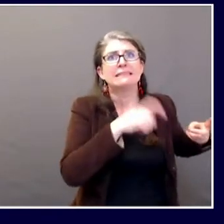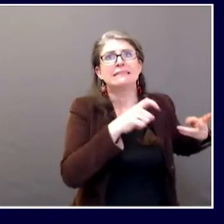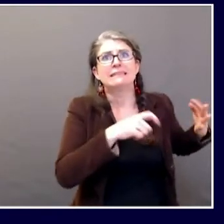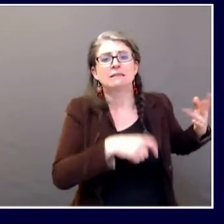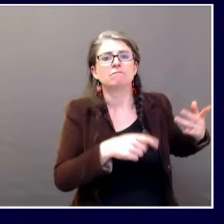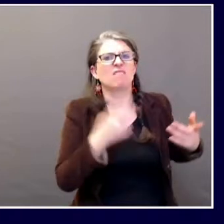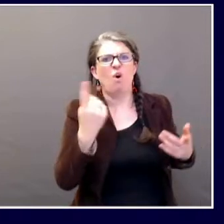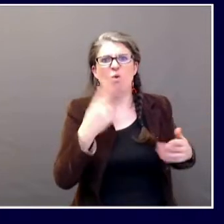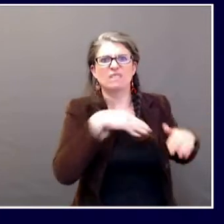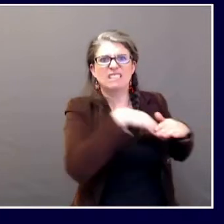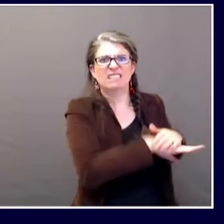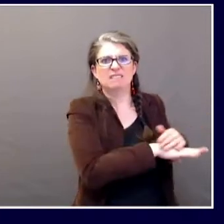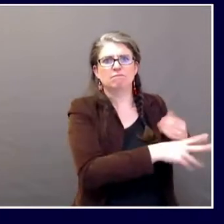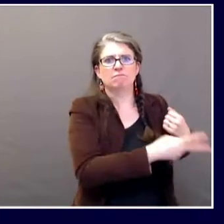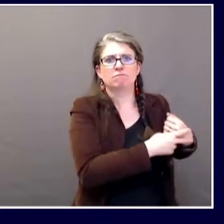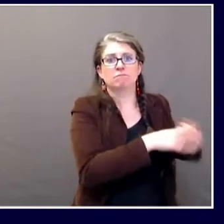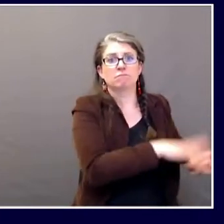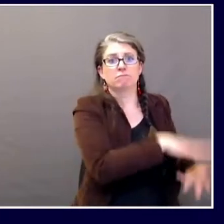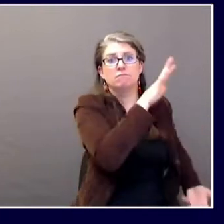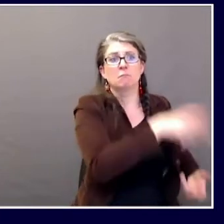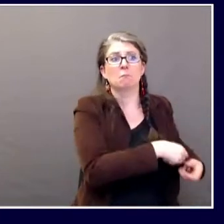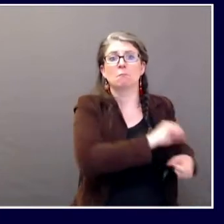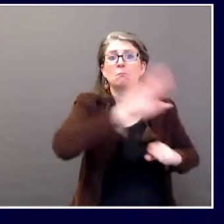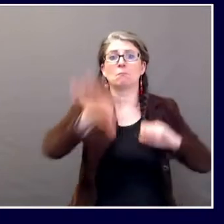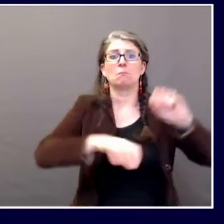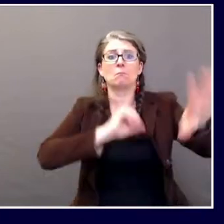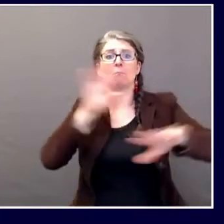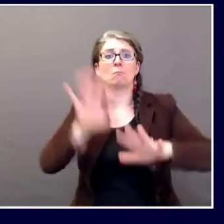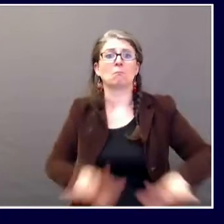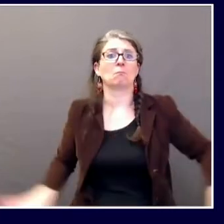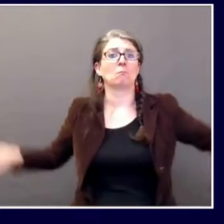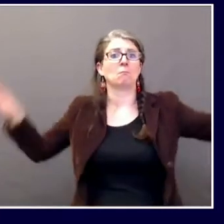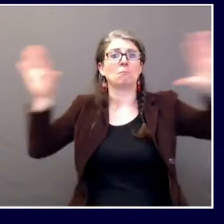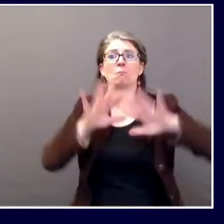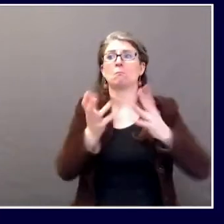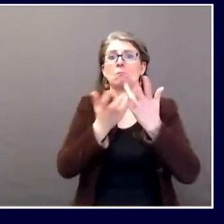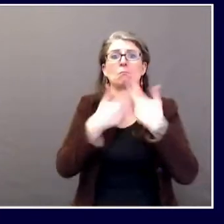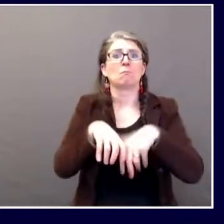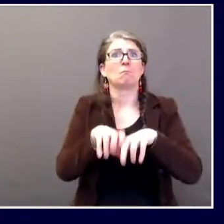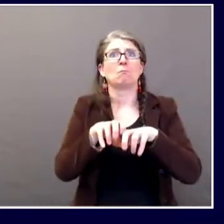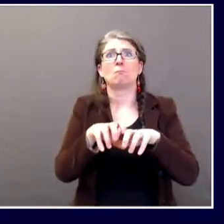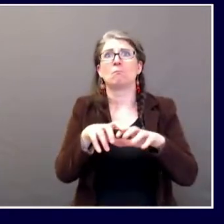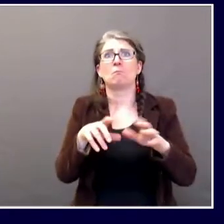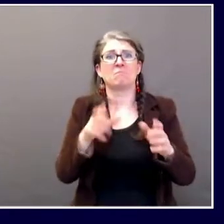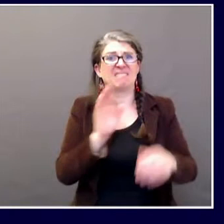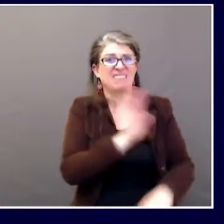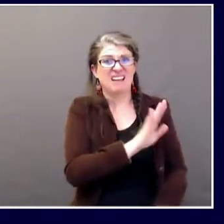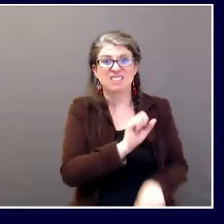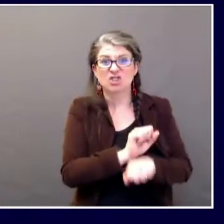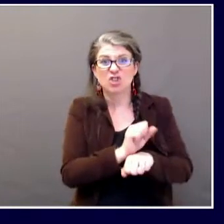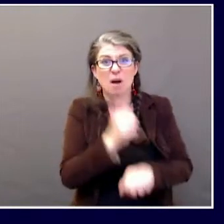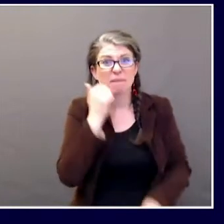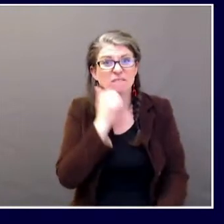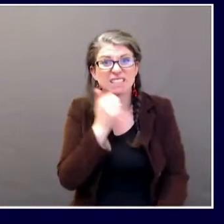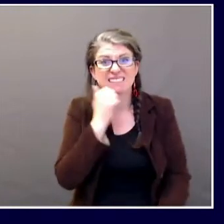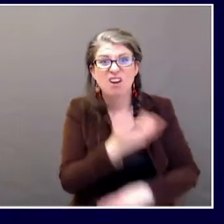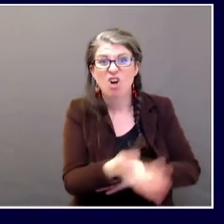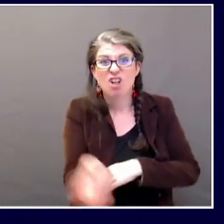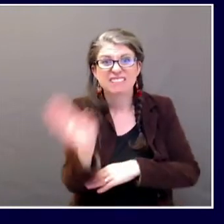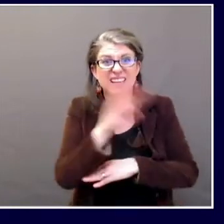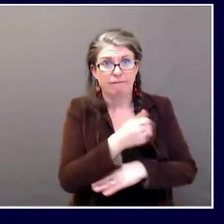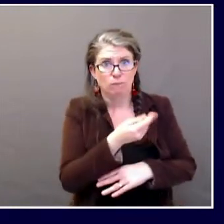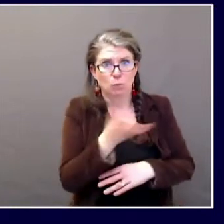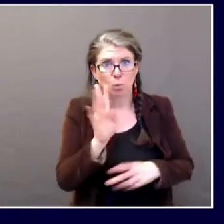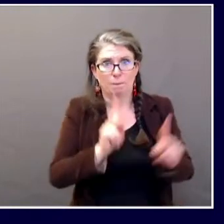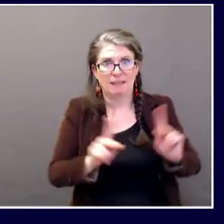we have a team of several people that does nothing other than PPE. And again, we have not received concerns